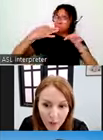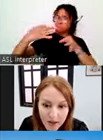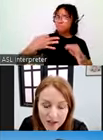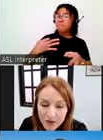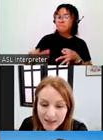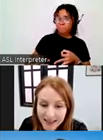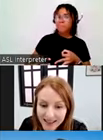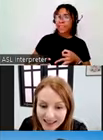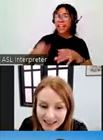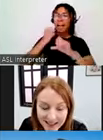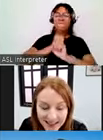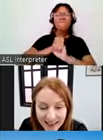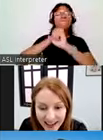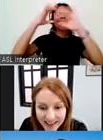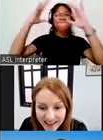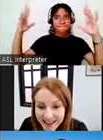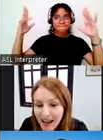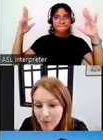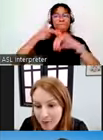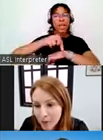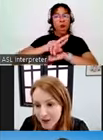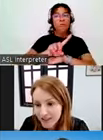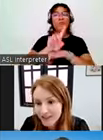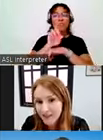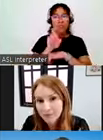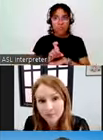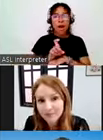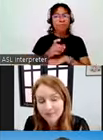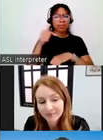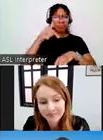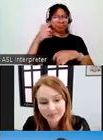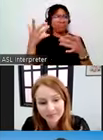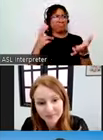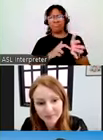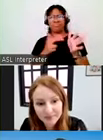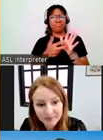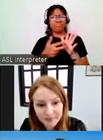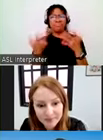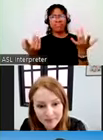the PR100 study is and the timeline for this study.